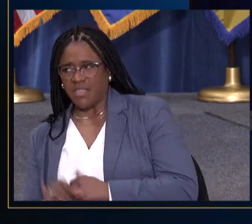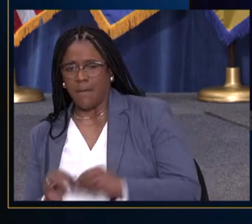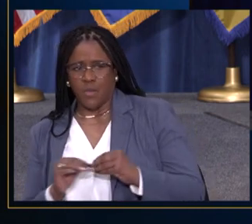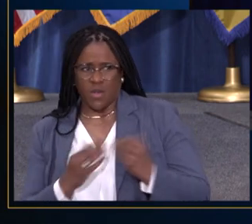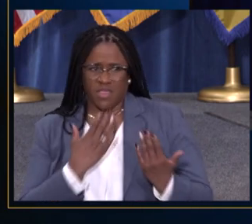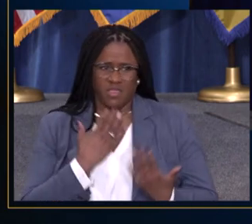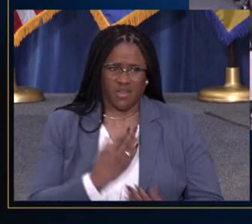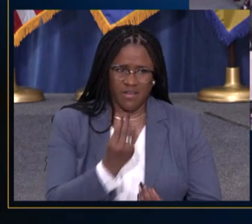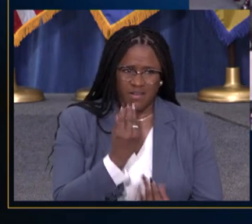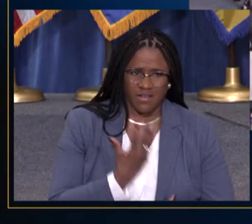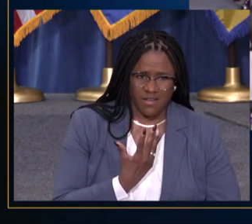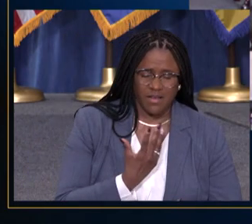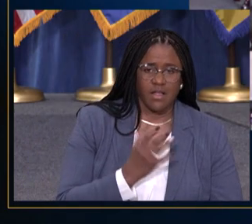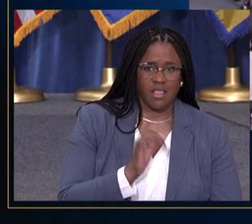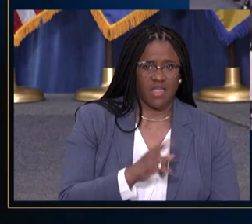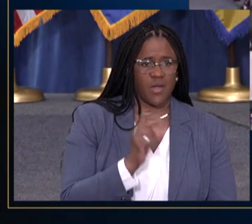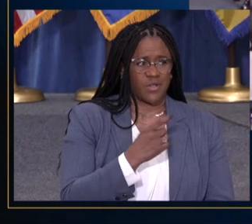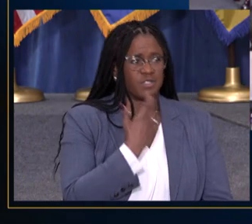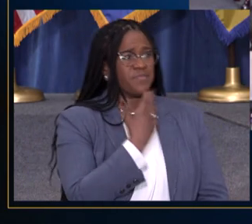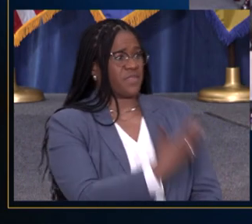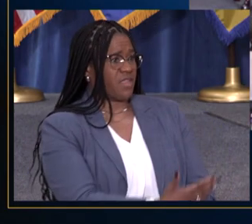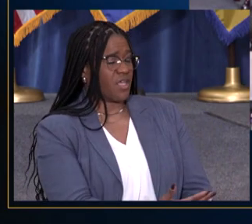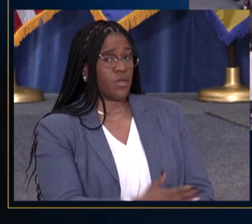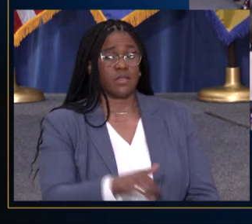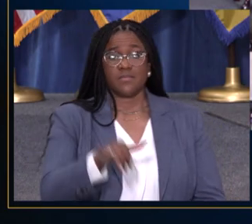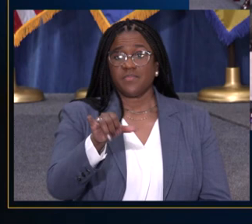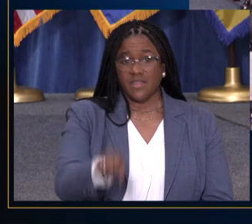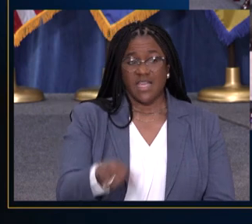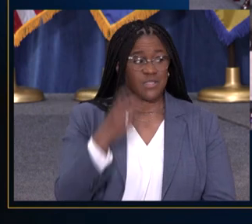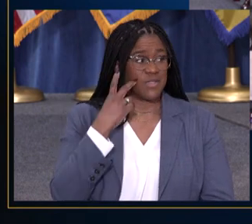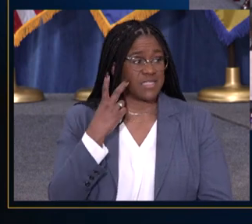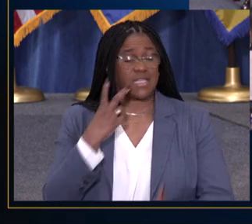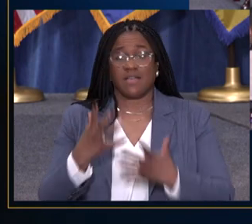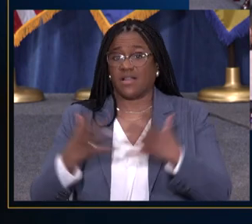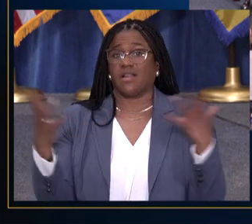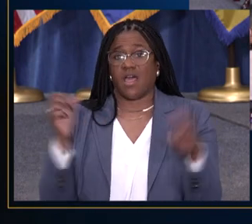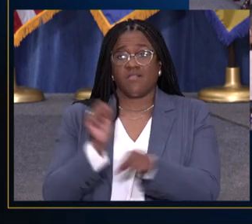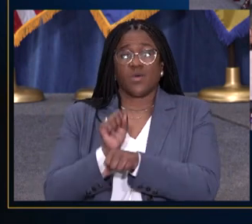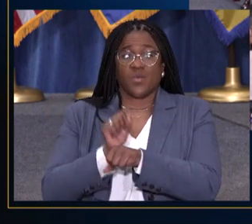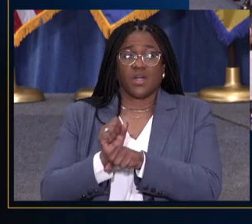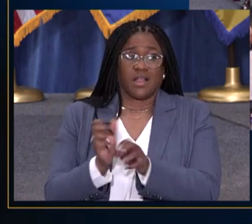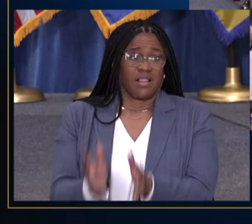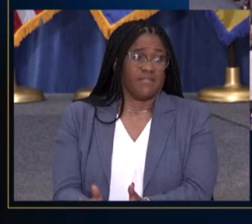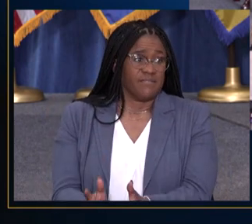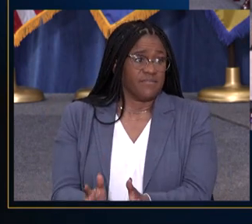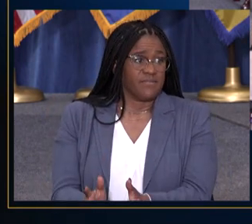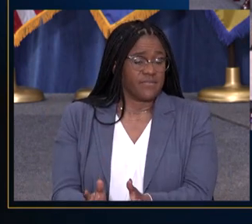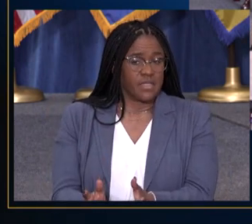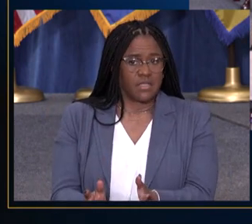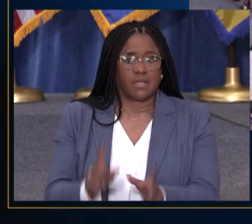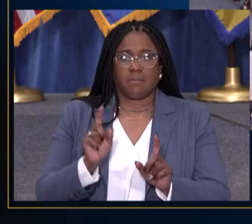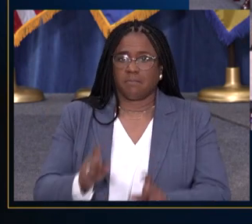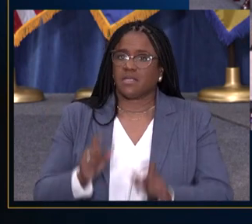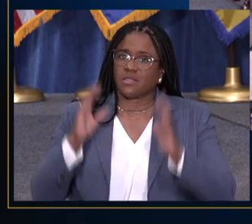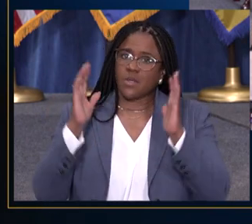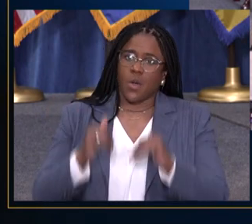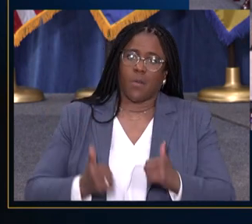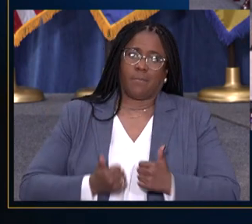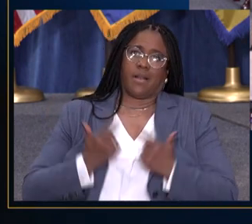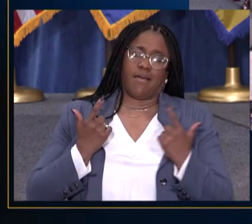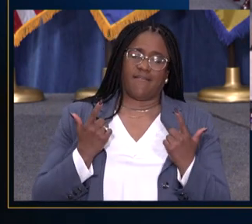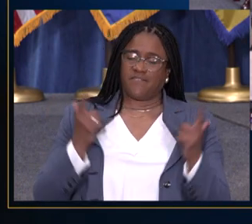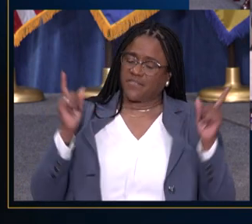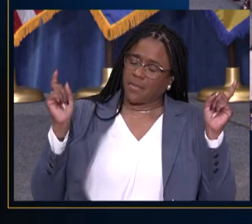that. Thank you for that question. Yes, we see that we have a lot of work to do, but we have to keep hope alive, each